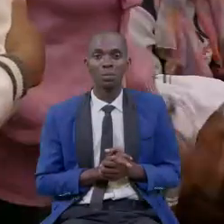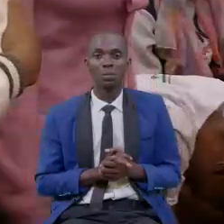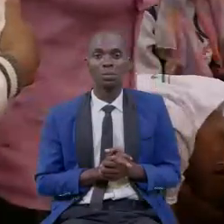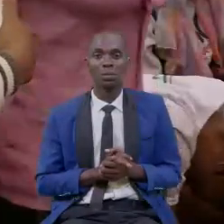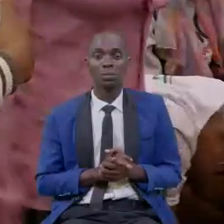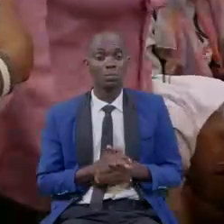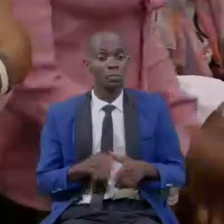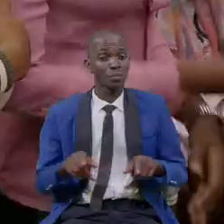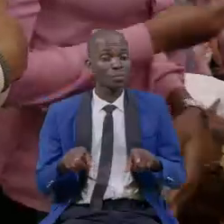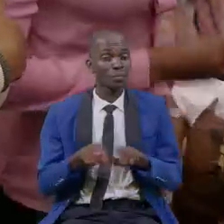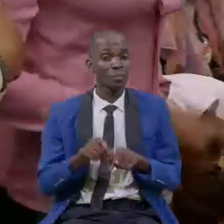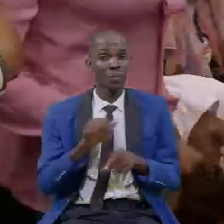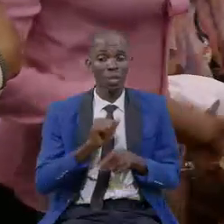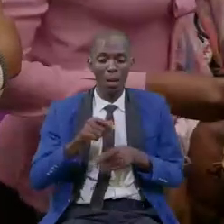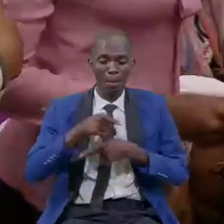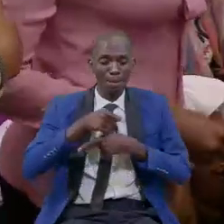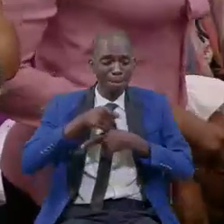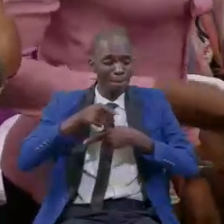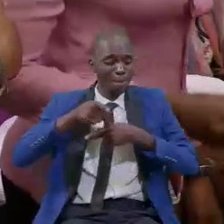As a professional harlot,